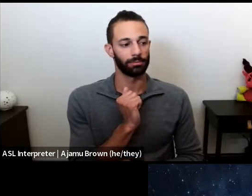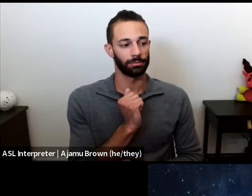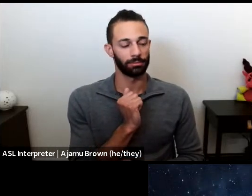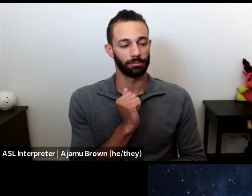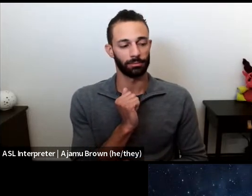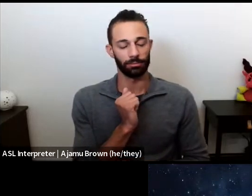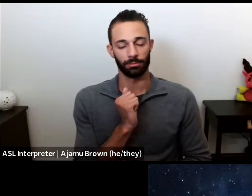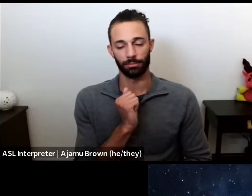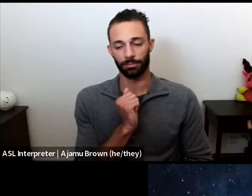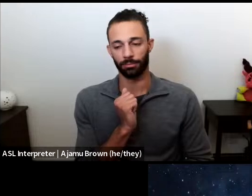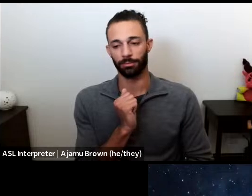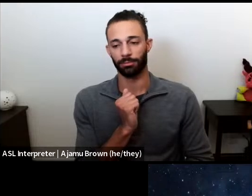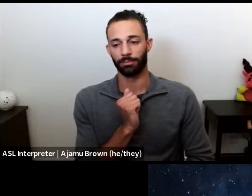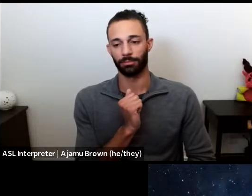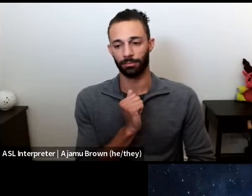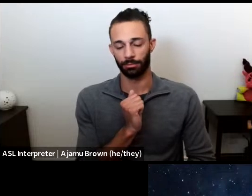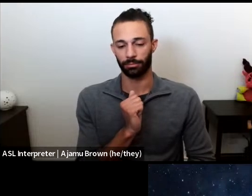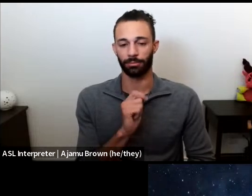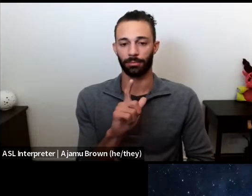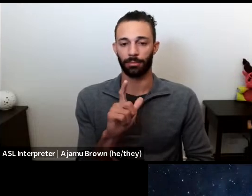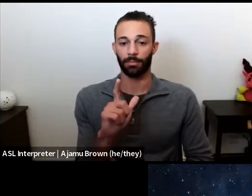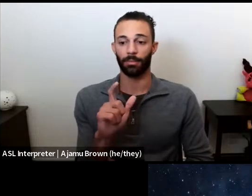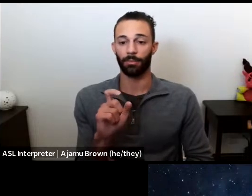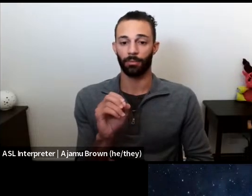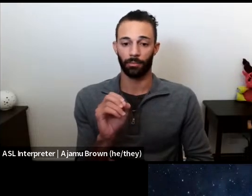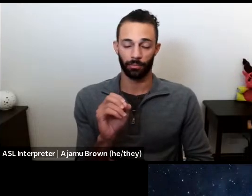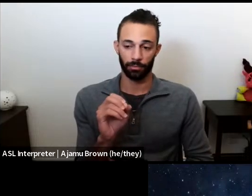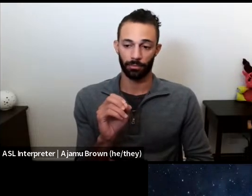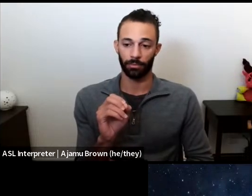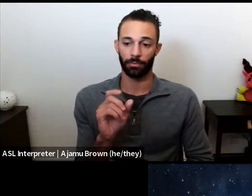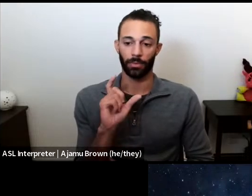Leo moons.